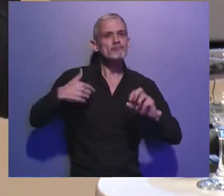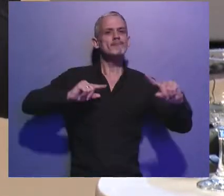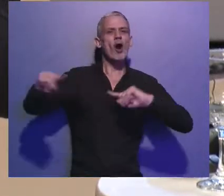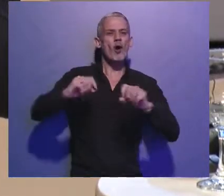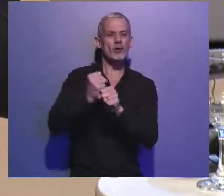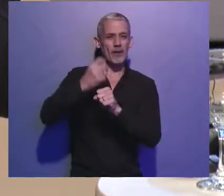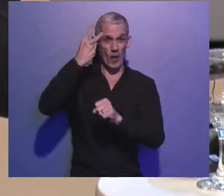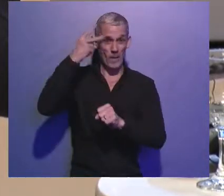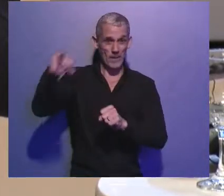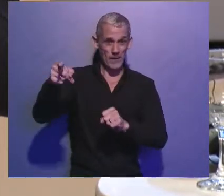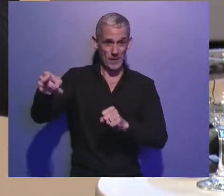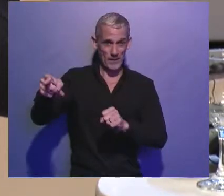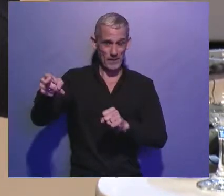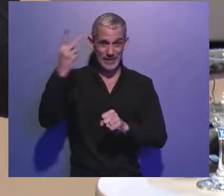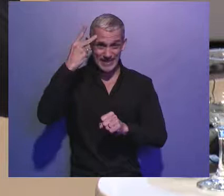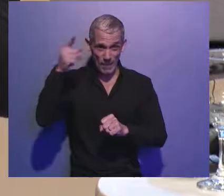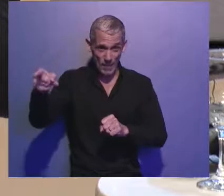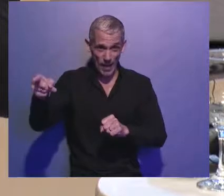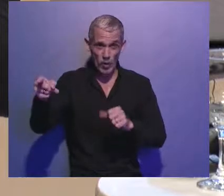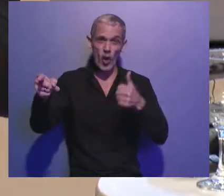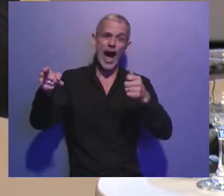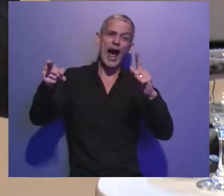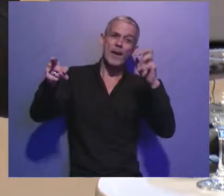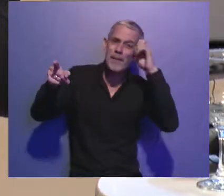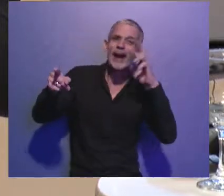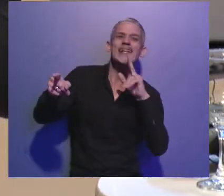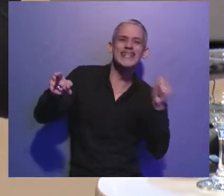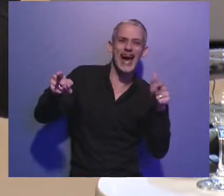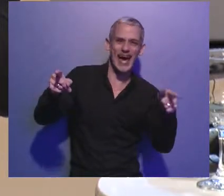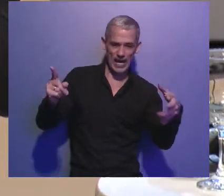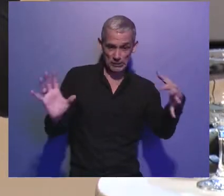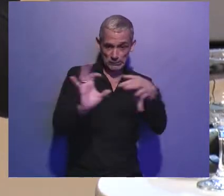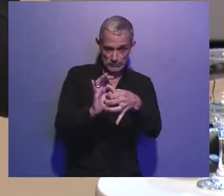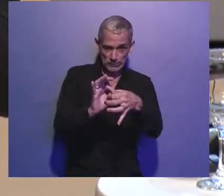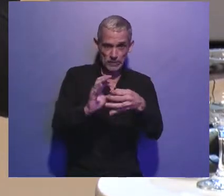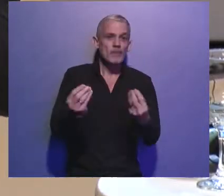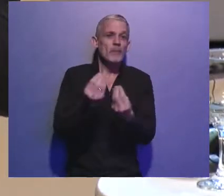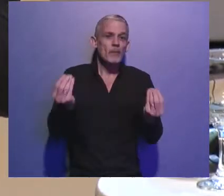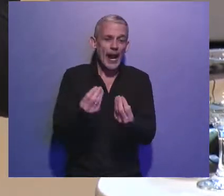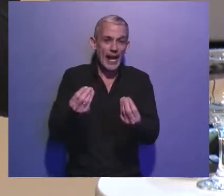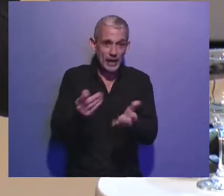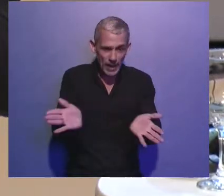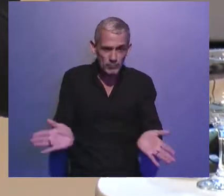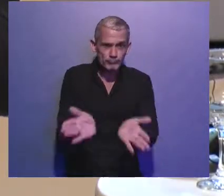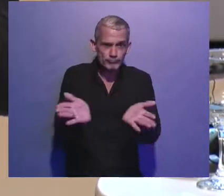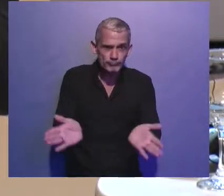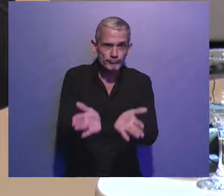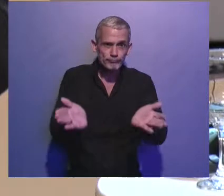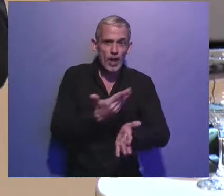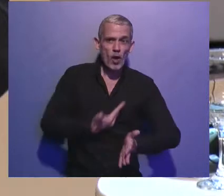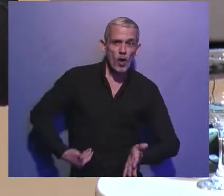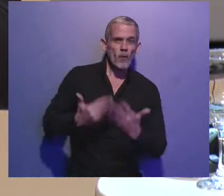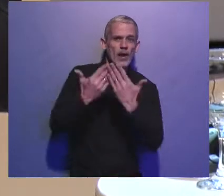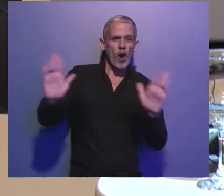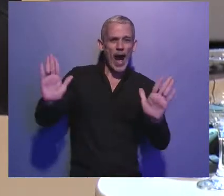whose projects aim to articulate, integrate, and promote open government actions in the city government and with